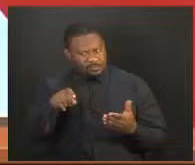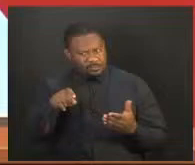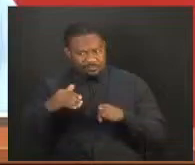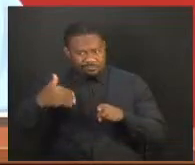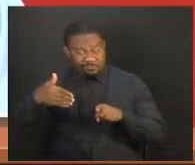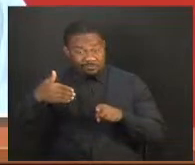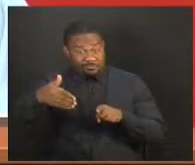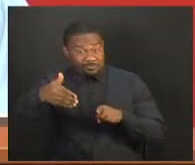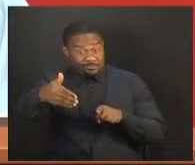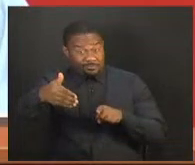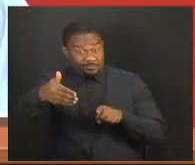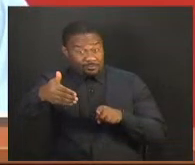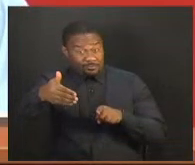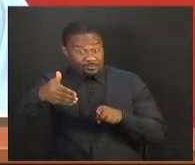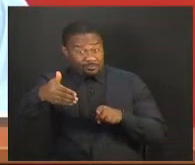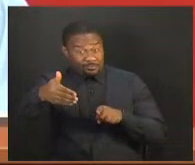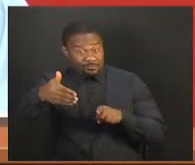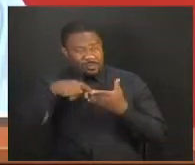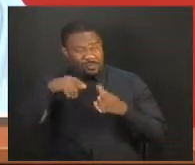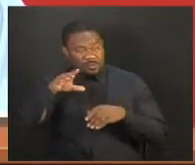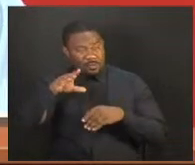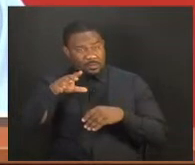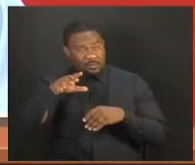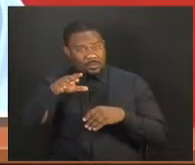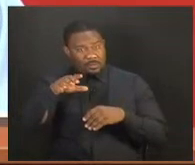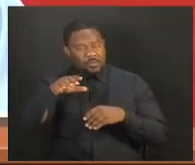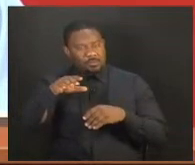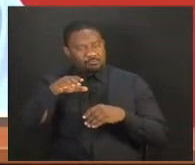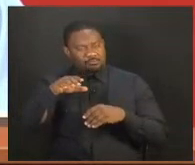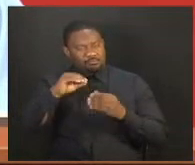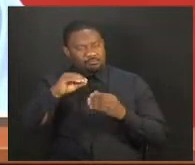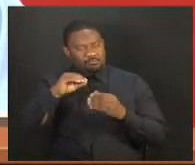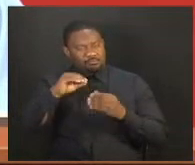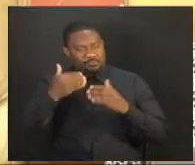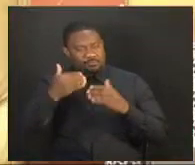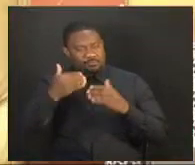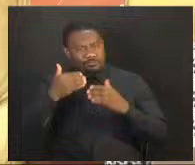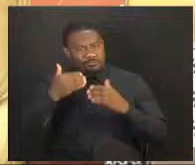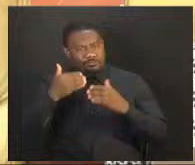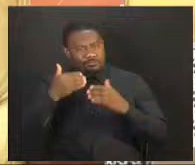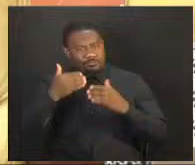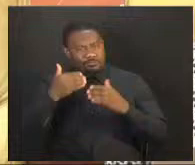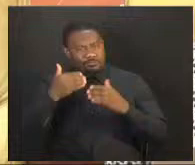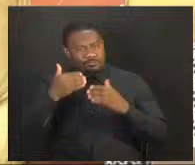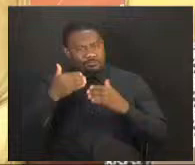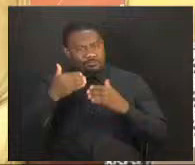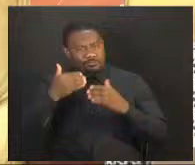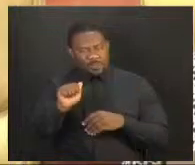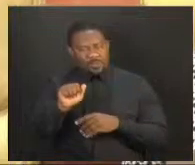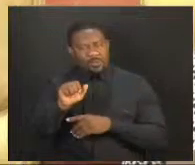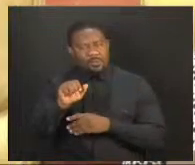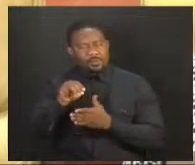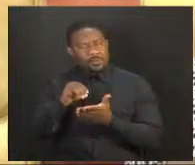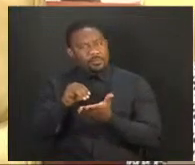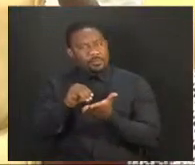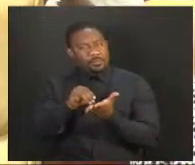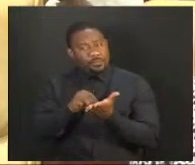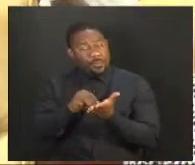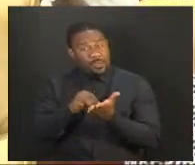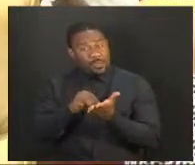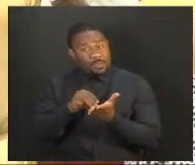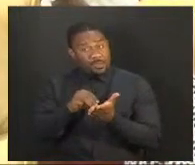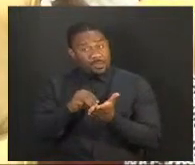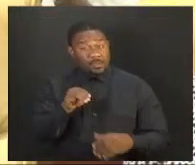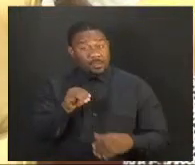item 6A, Methodist Girls High School, Mamfi, from Equiapim. Equiapim here has been spelled with an